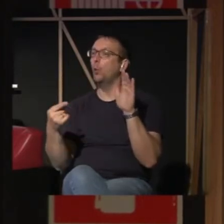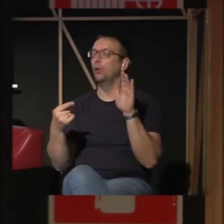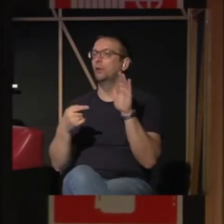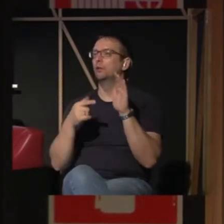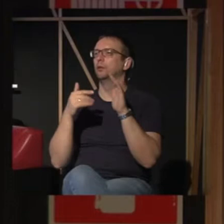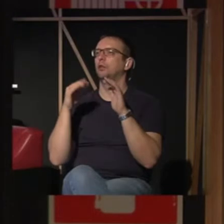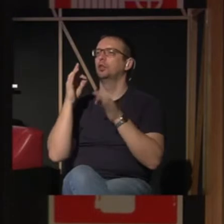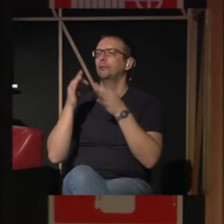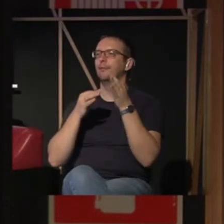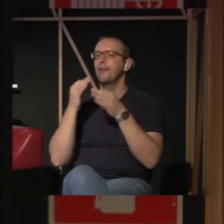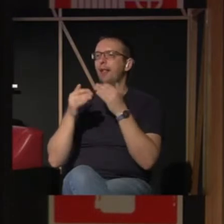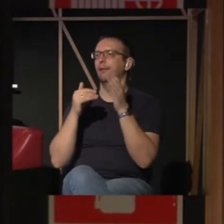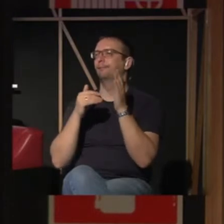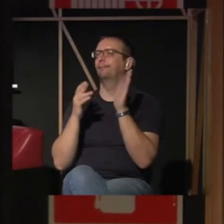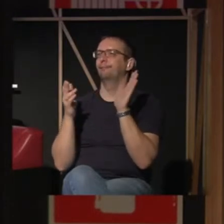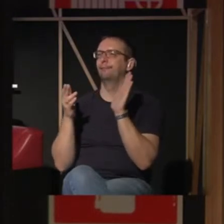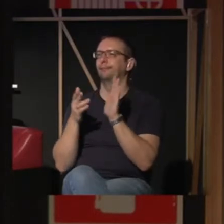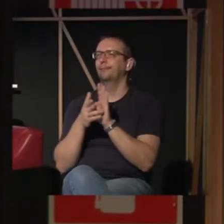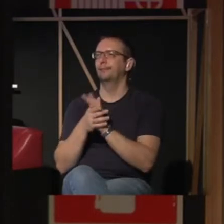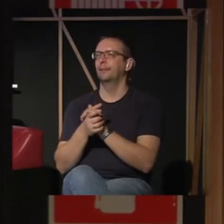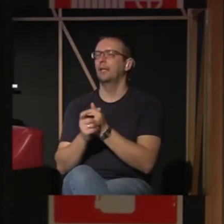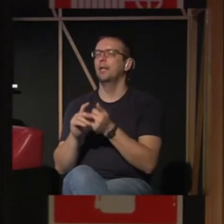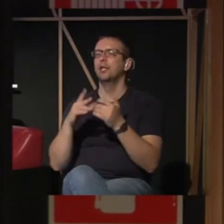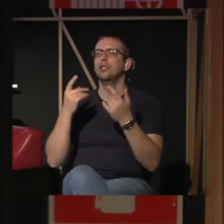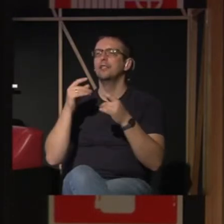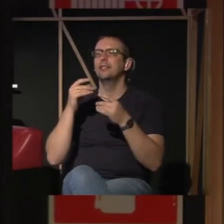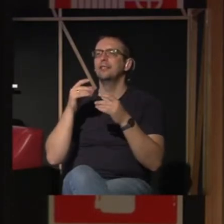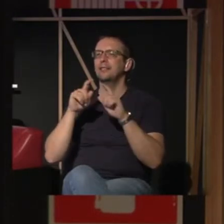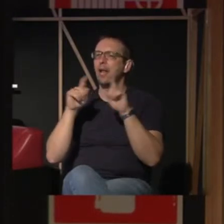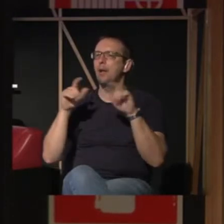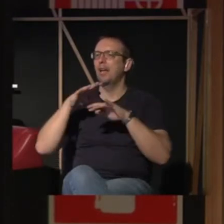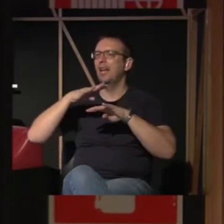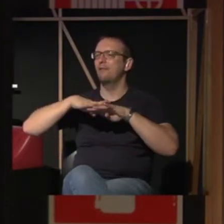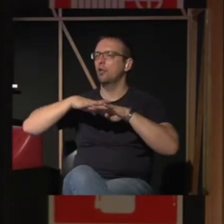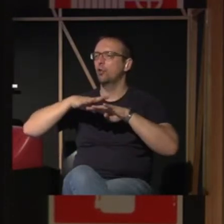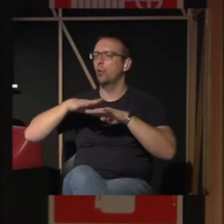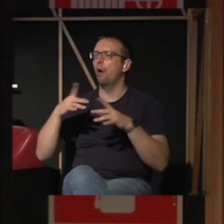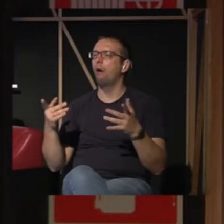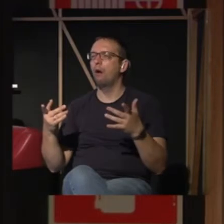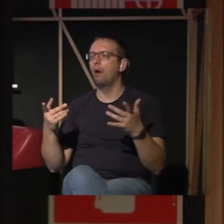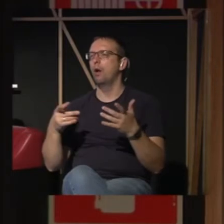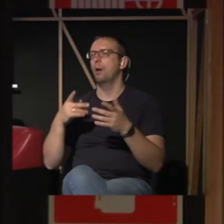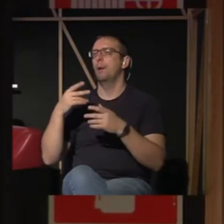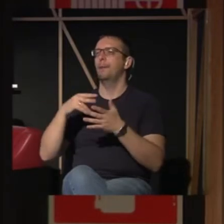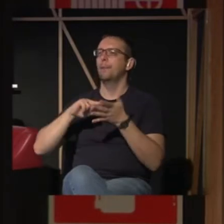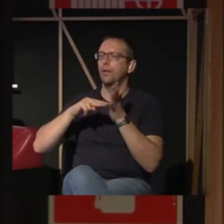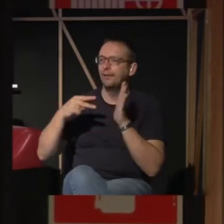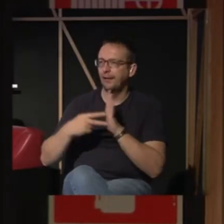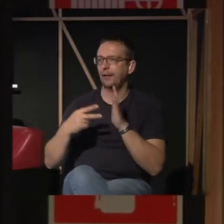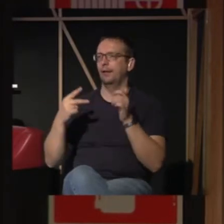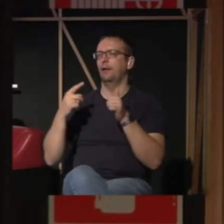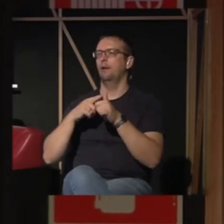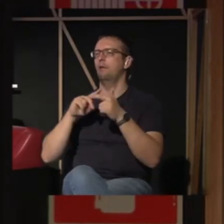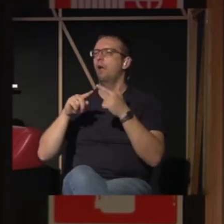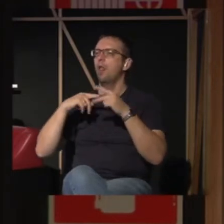policies, and procedures, not only for our tournaments, but for our business operations as institutionally.